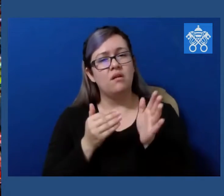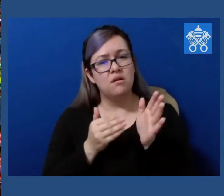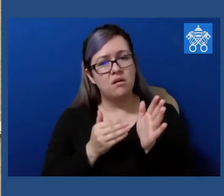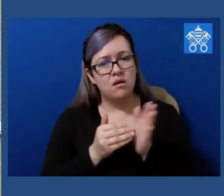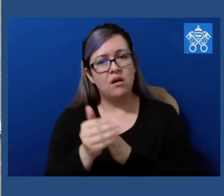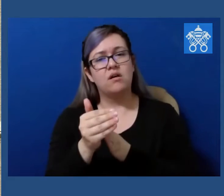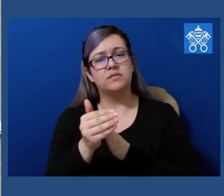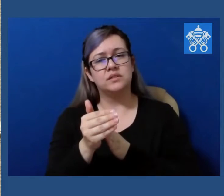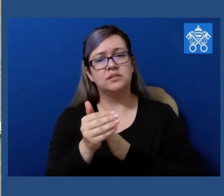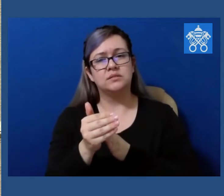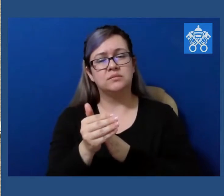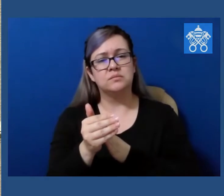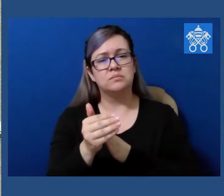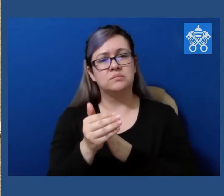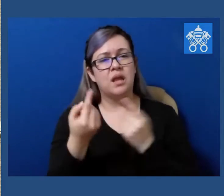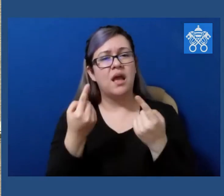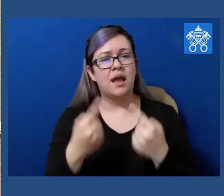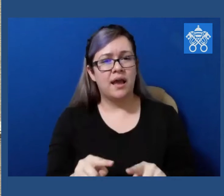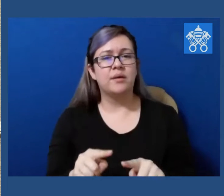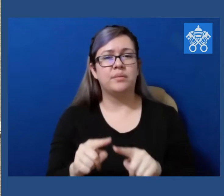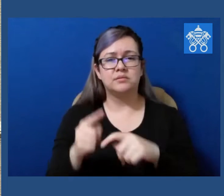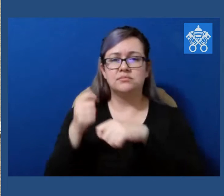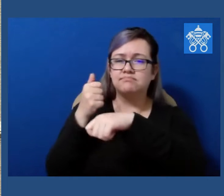we attribute to him